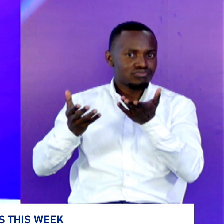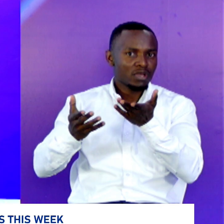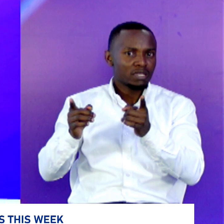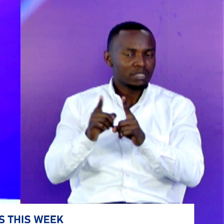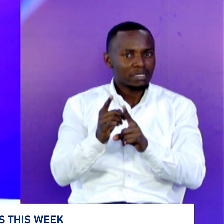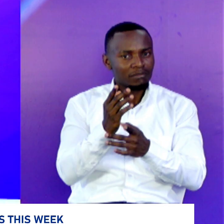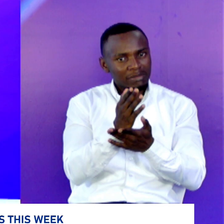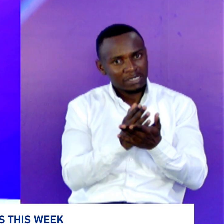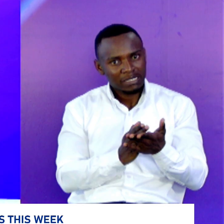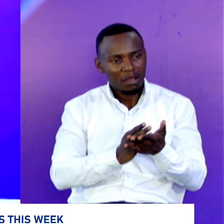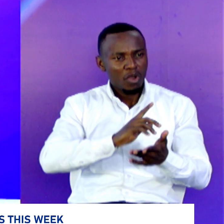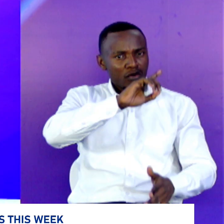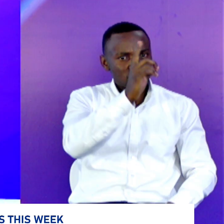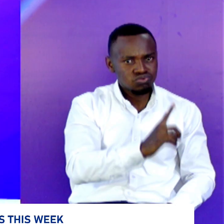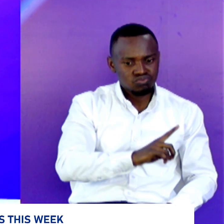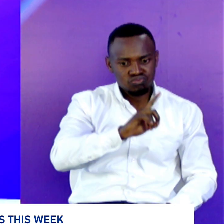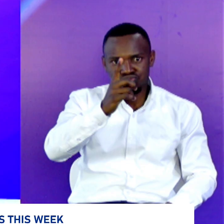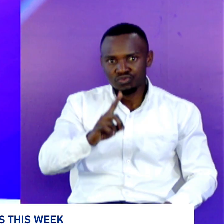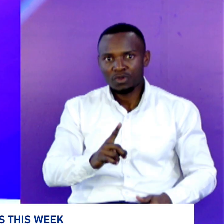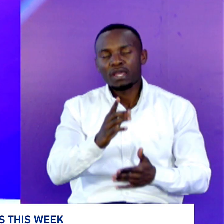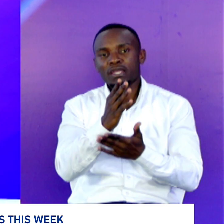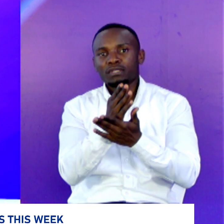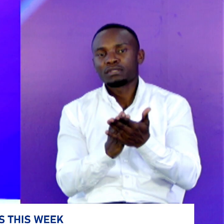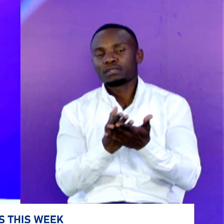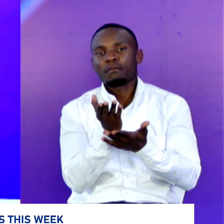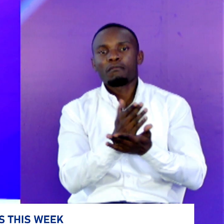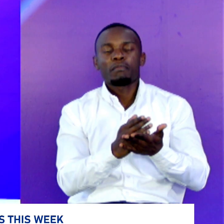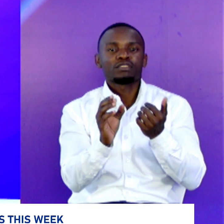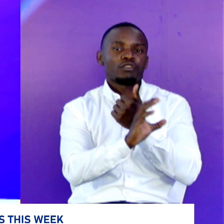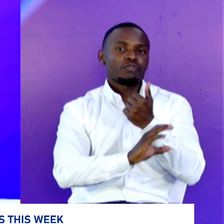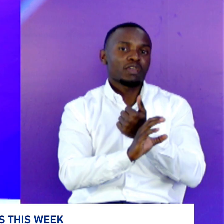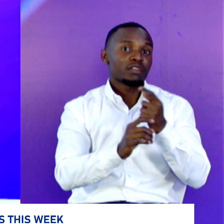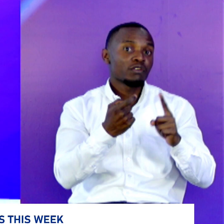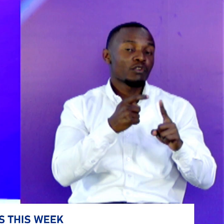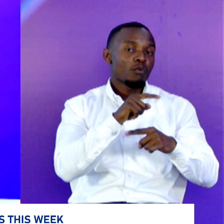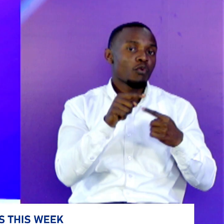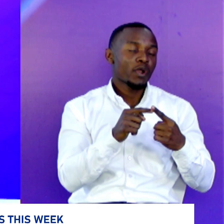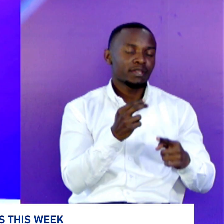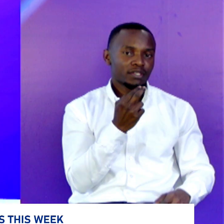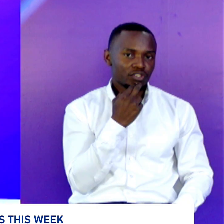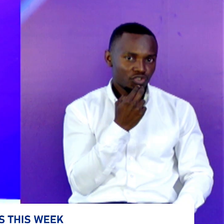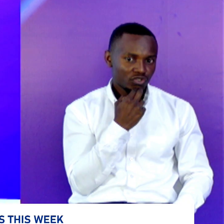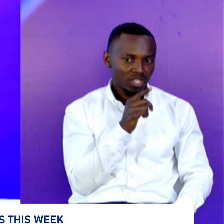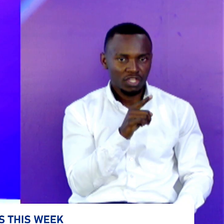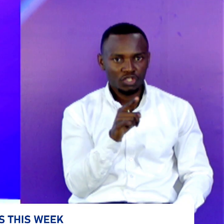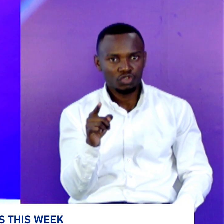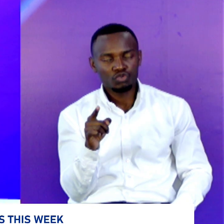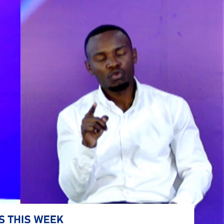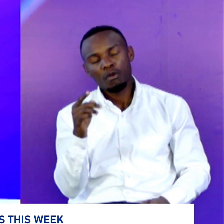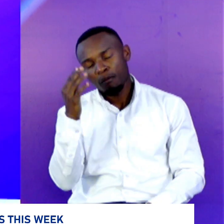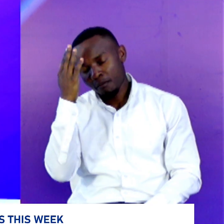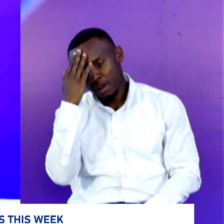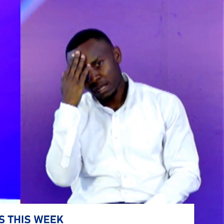storms across several parts of the country from Tuesday, August 12th to Monday,